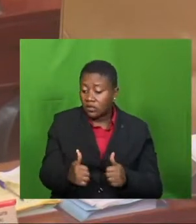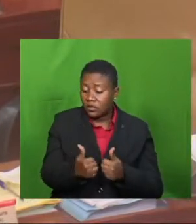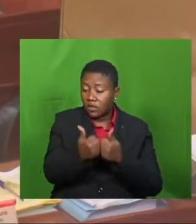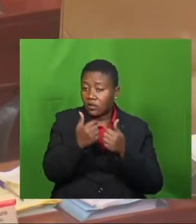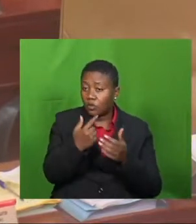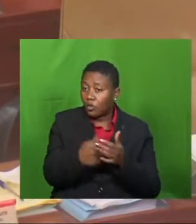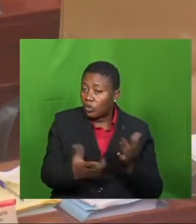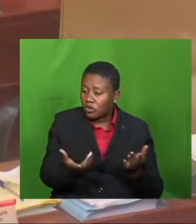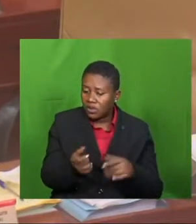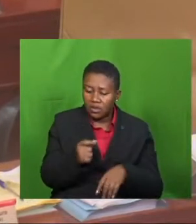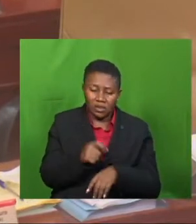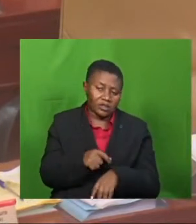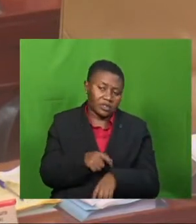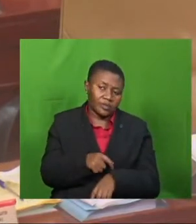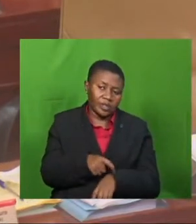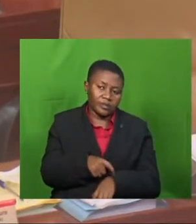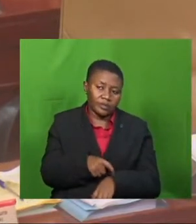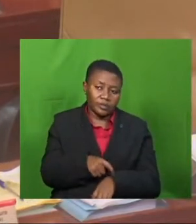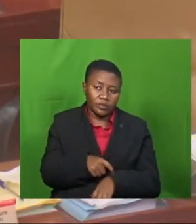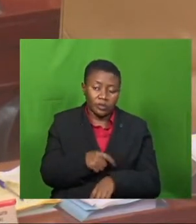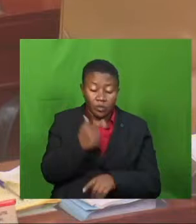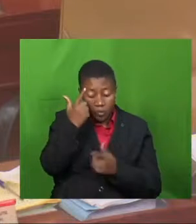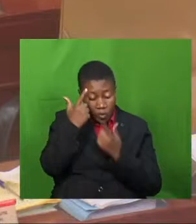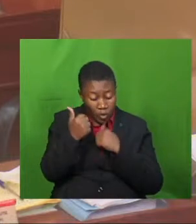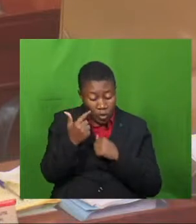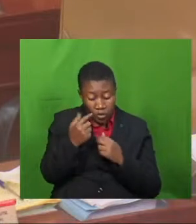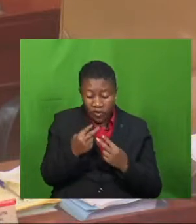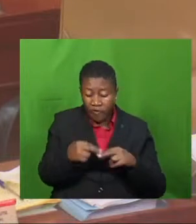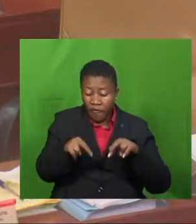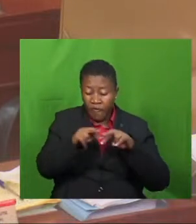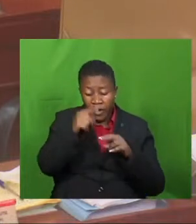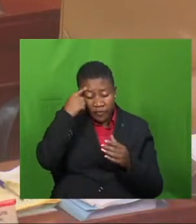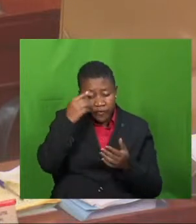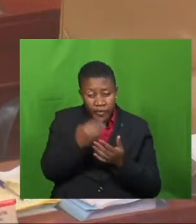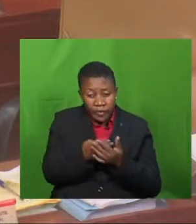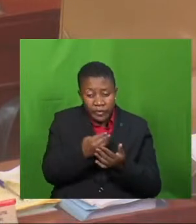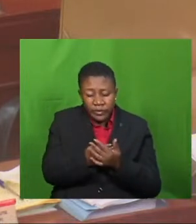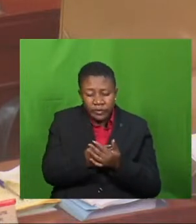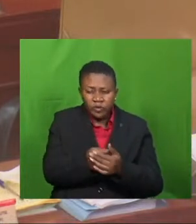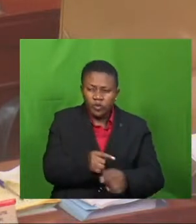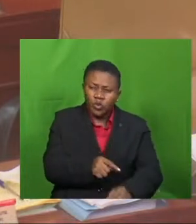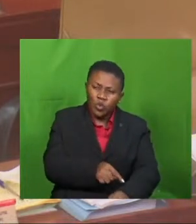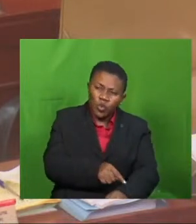timing, because it takes time for the value for money